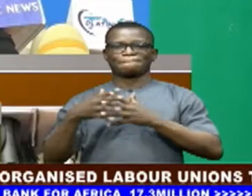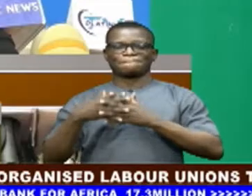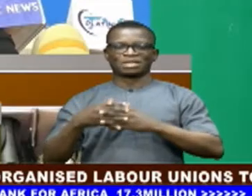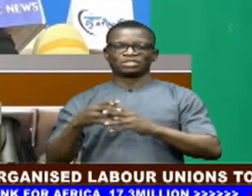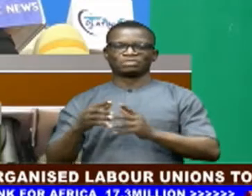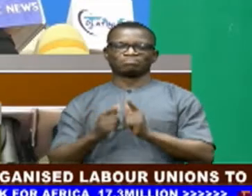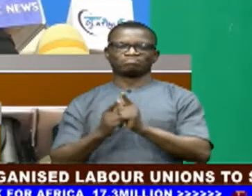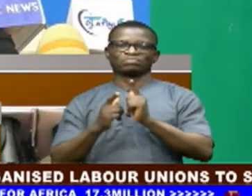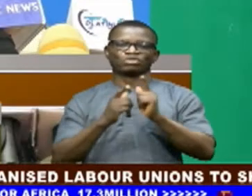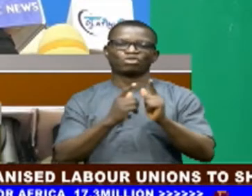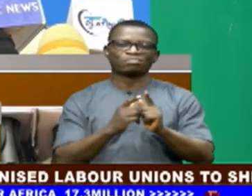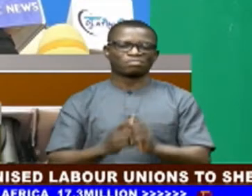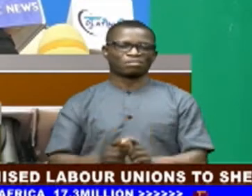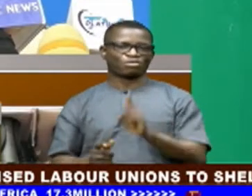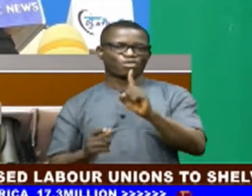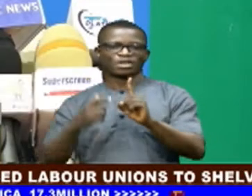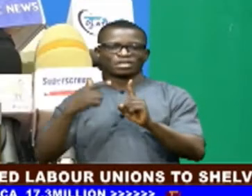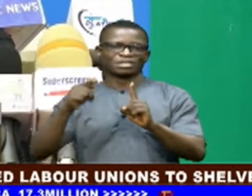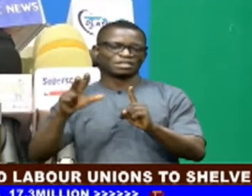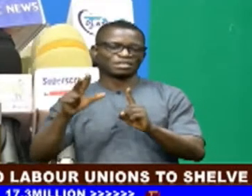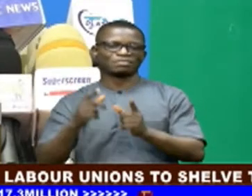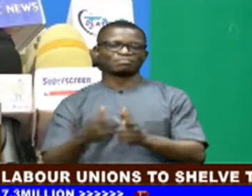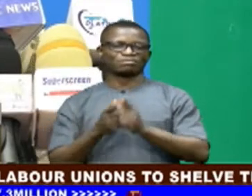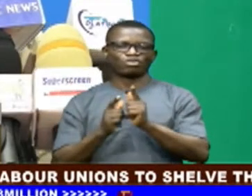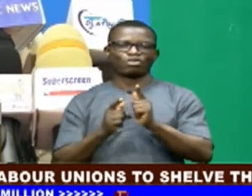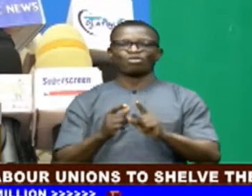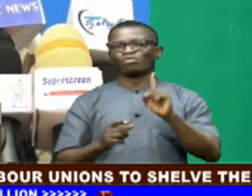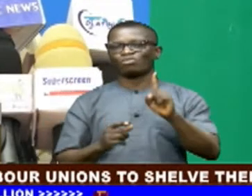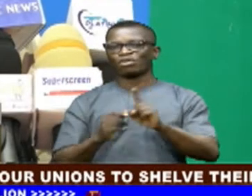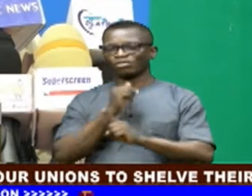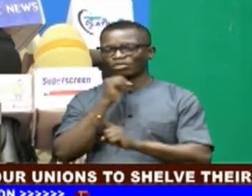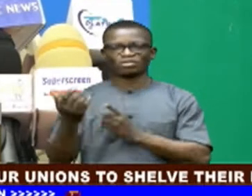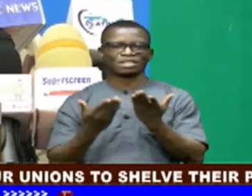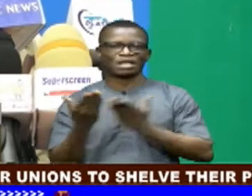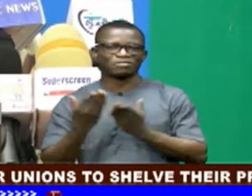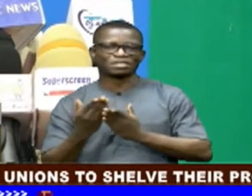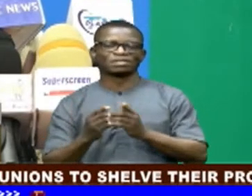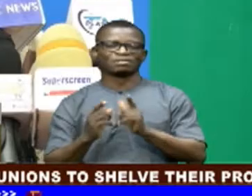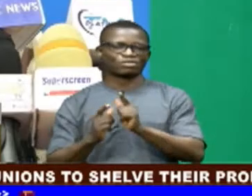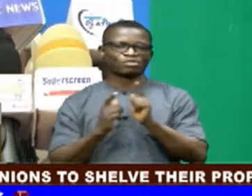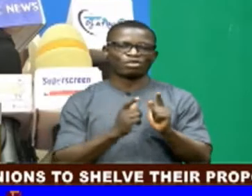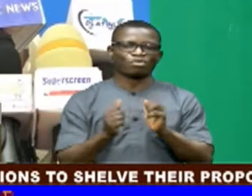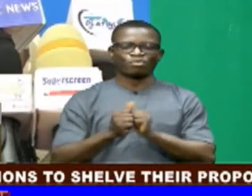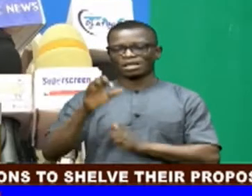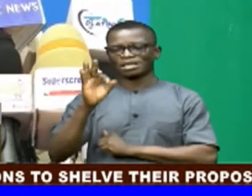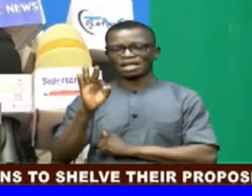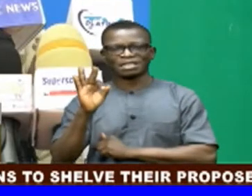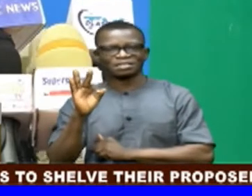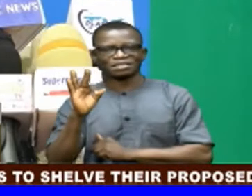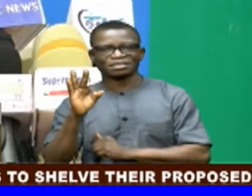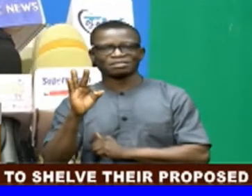one G3 rifle, one unserviceable FN rifle, 19 rounds of